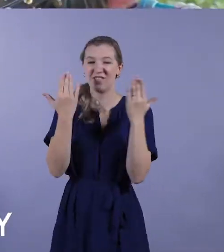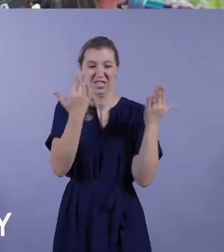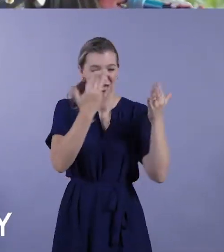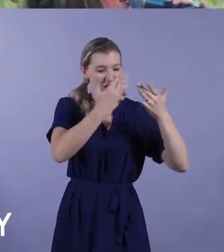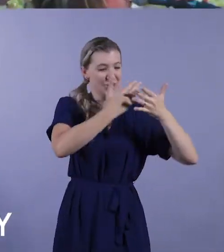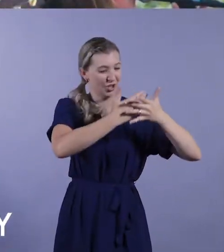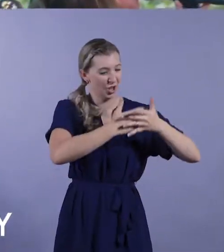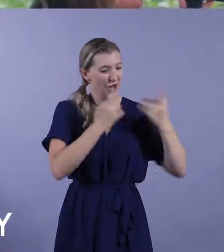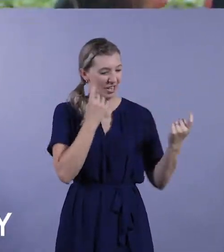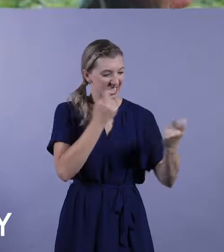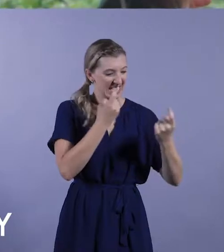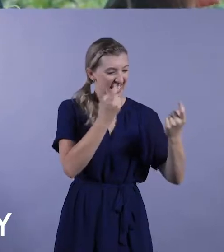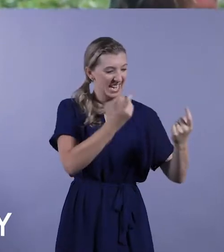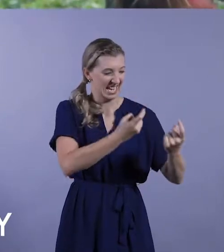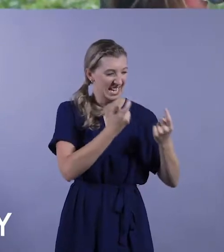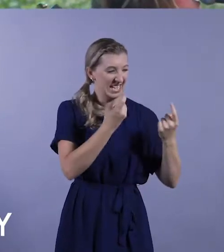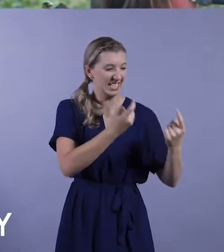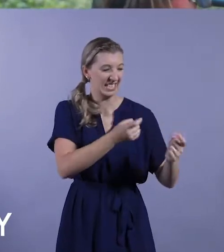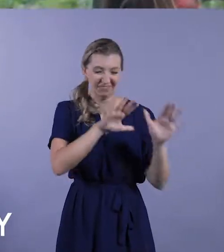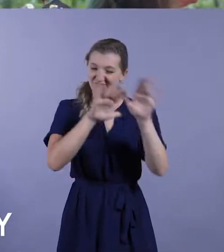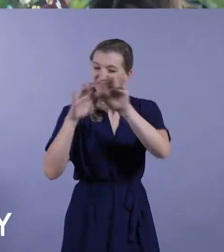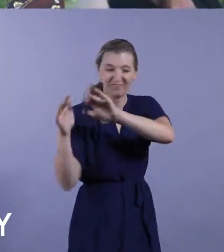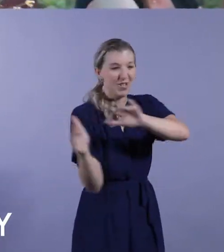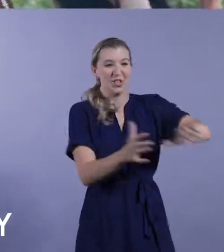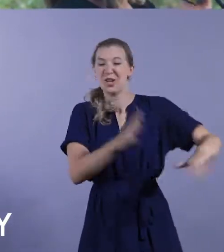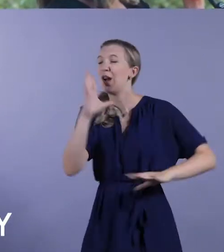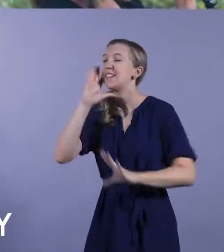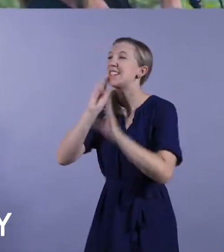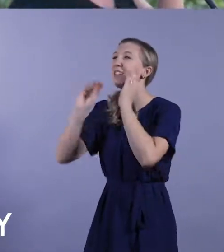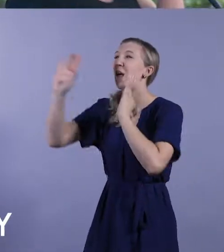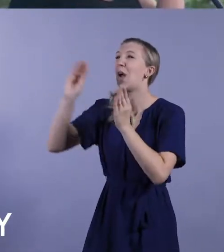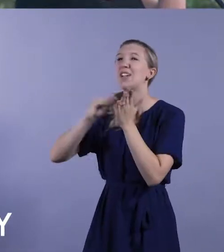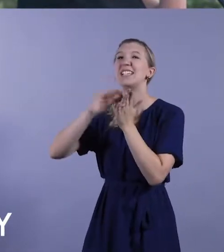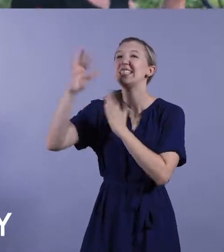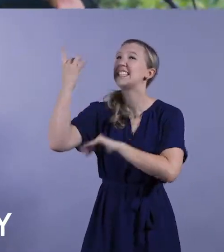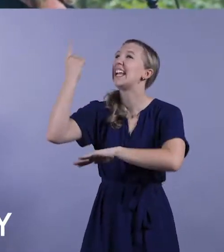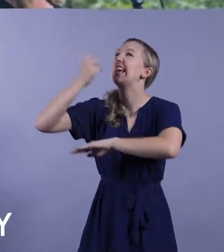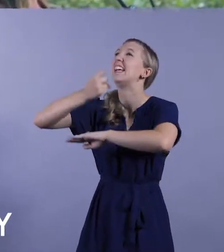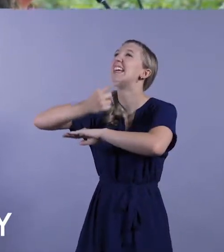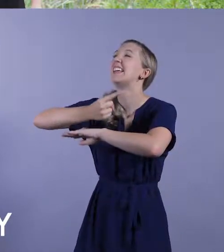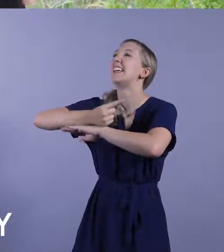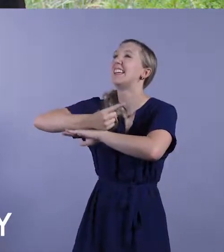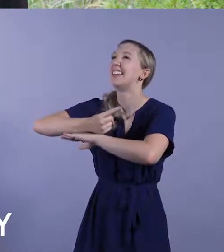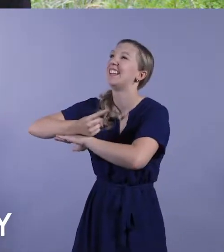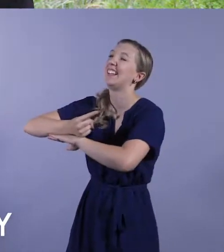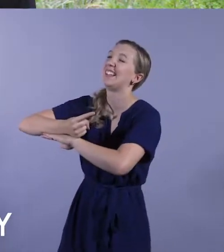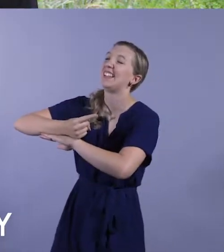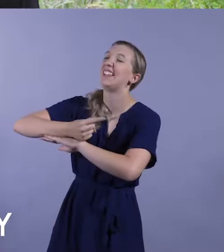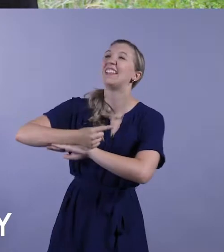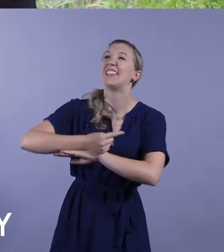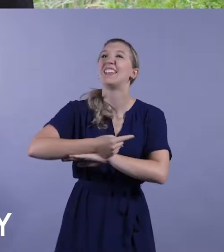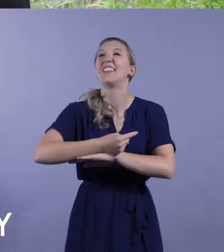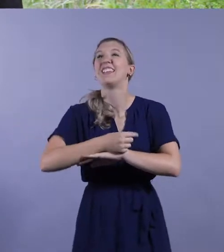grave, out of the darkness, into your glorious day.